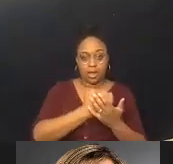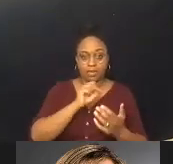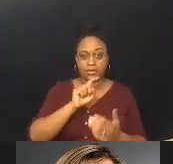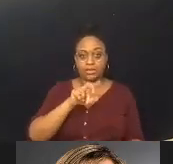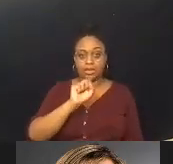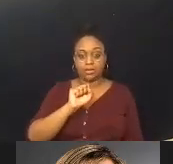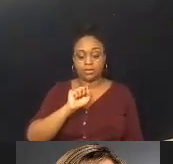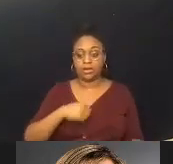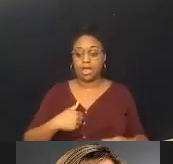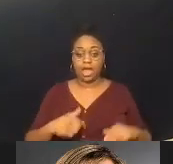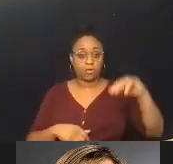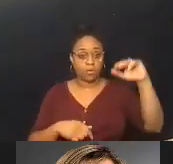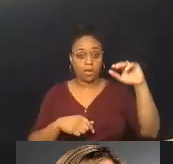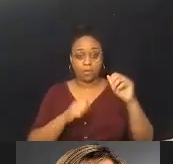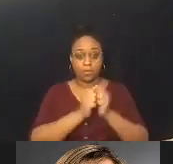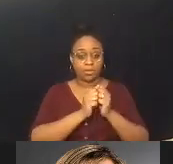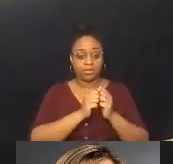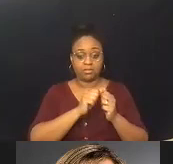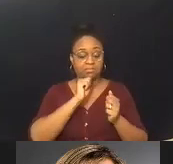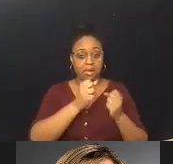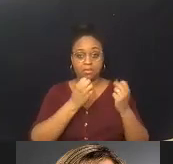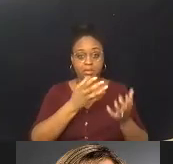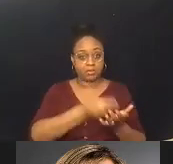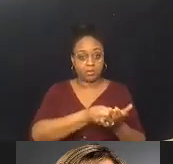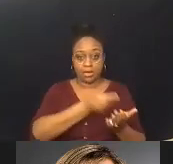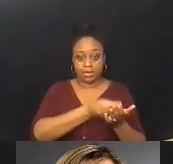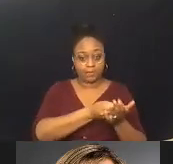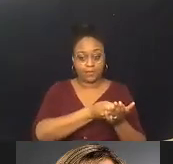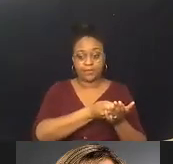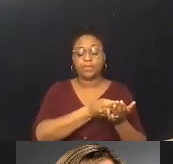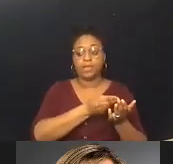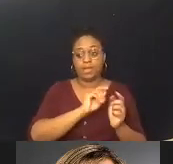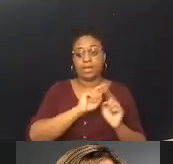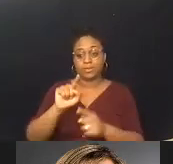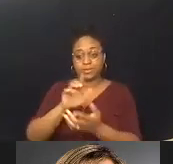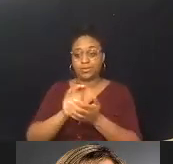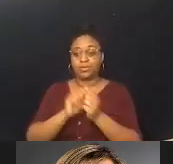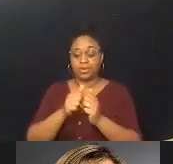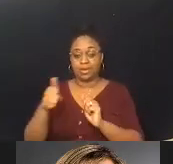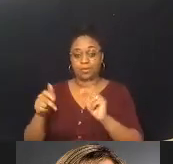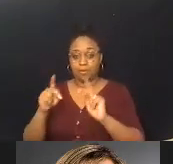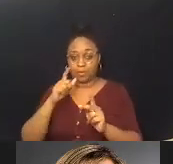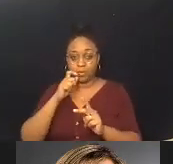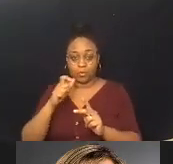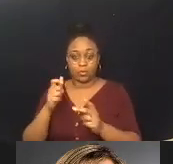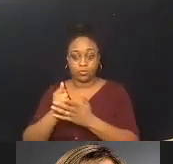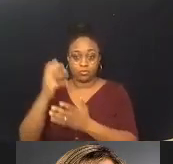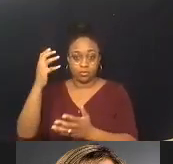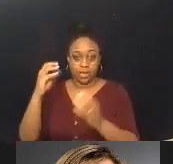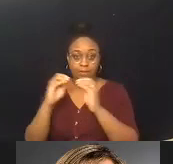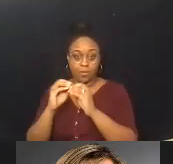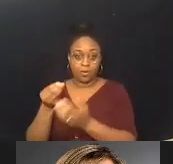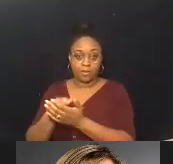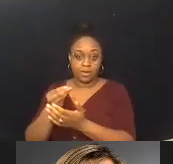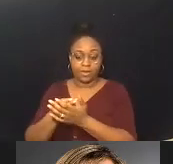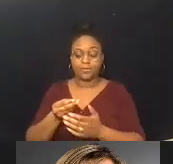went to school with people who had a lot more money, and just the diversity of being with roommates who, I